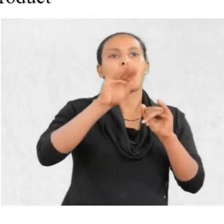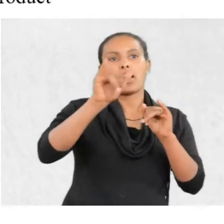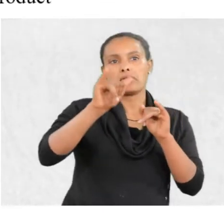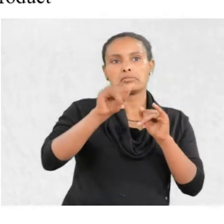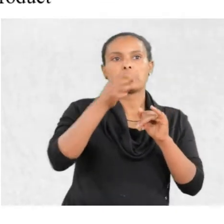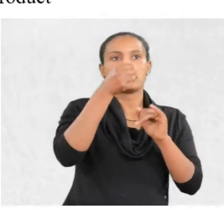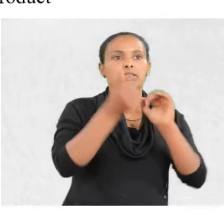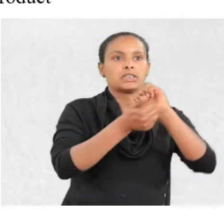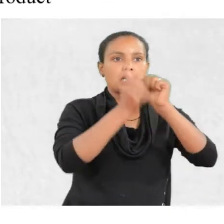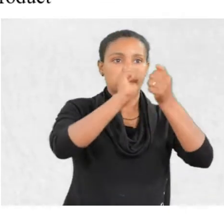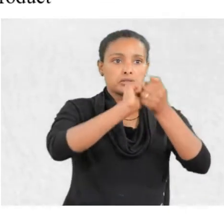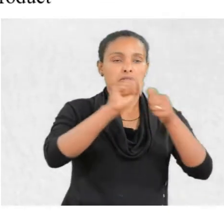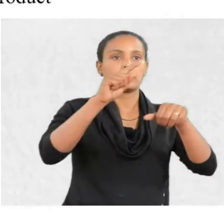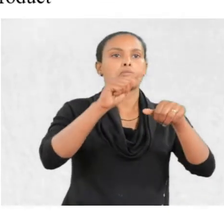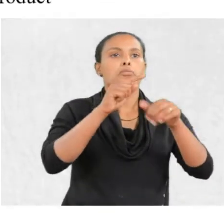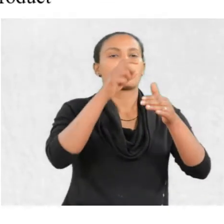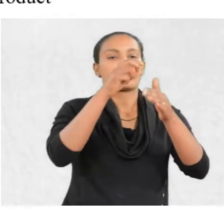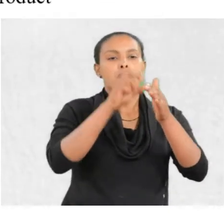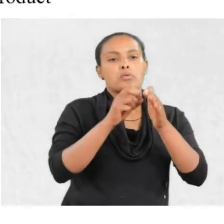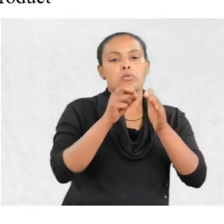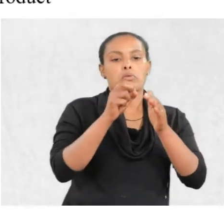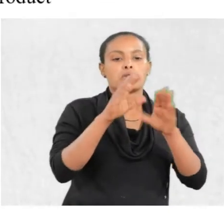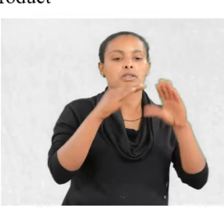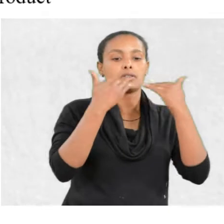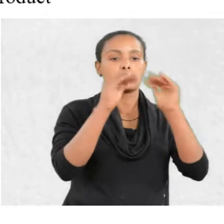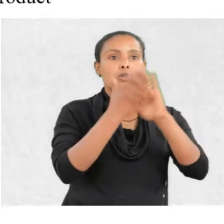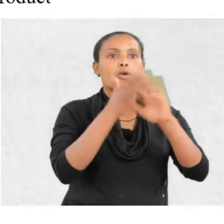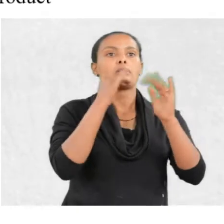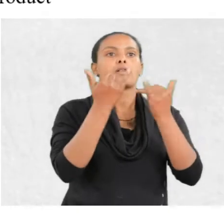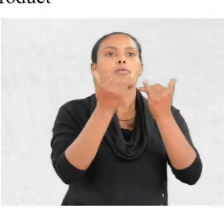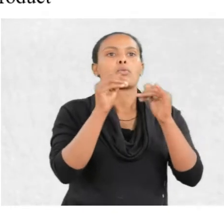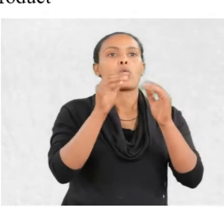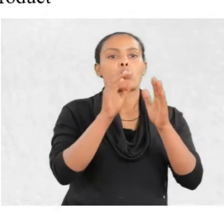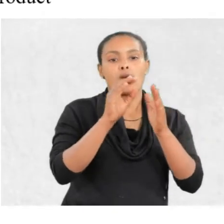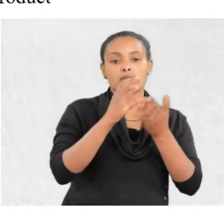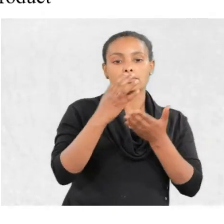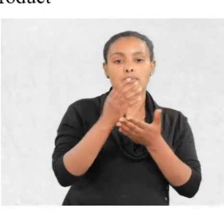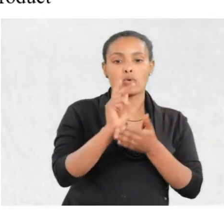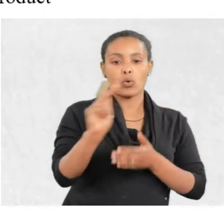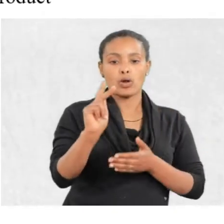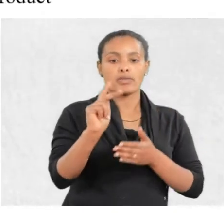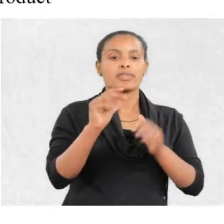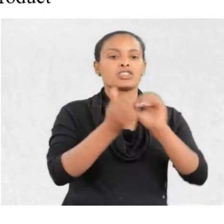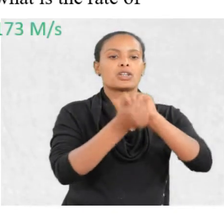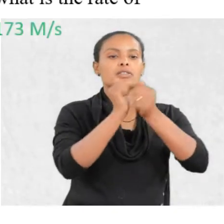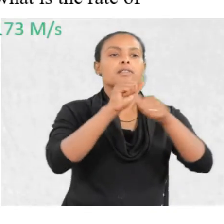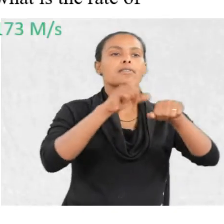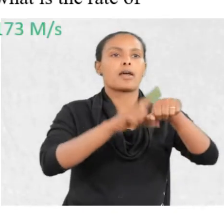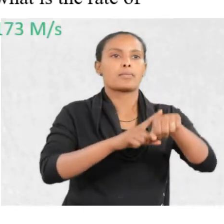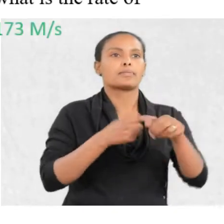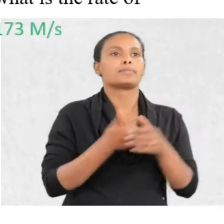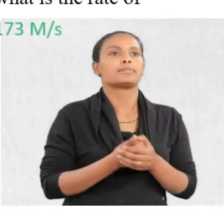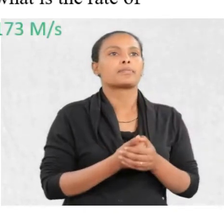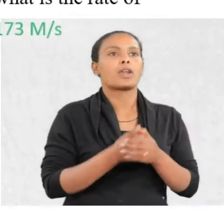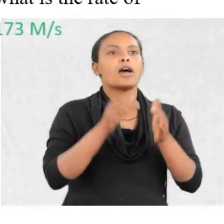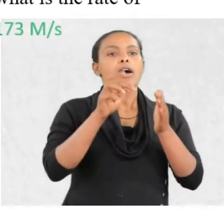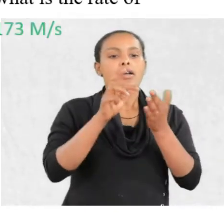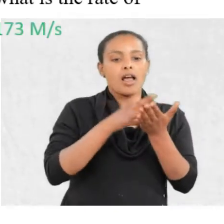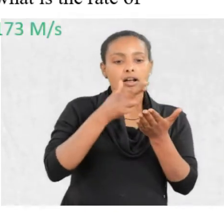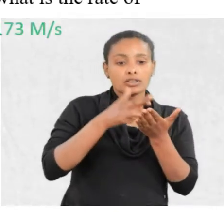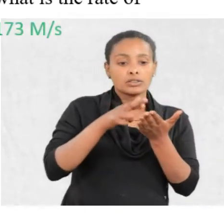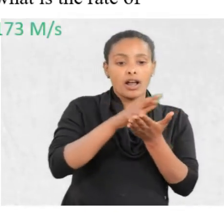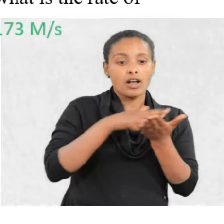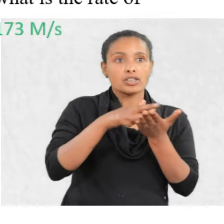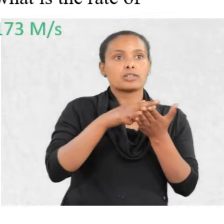equal, in terms of product, is change in concentration of product divided by change in time. Reaction rates